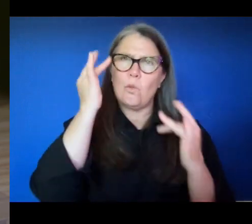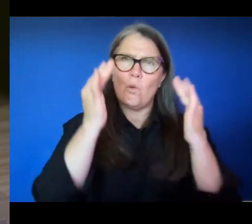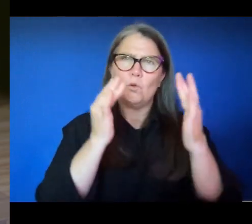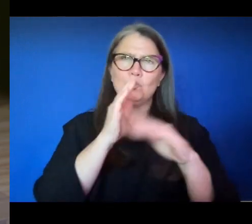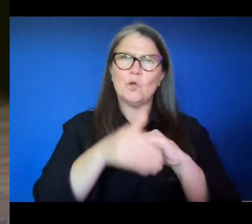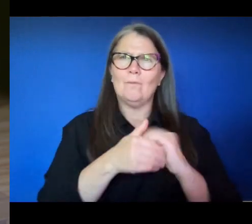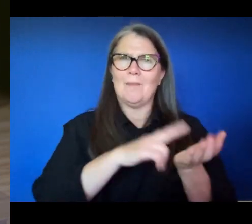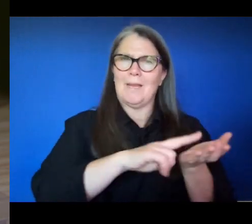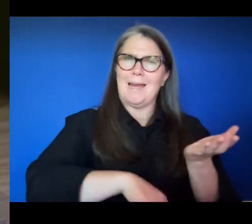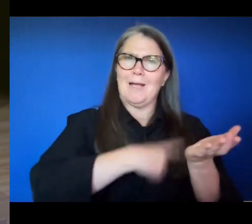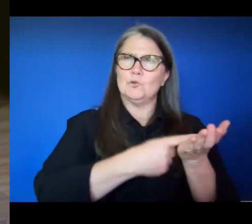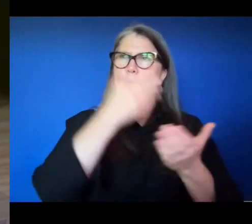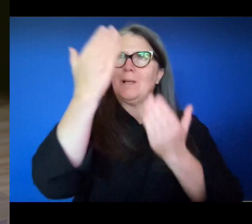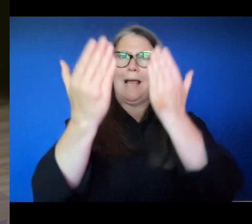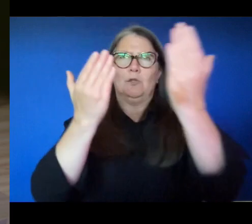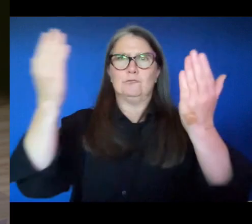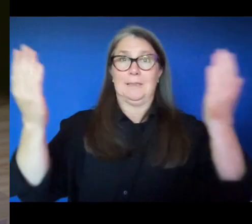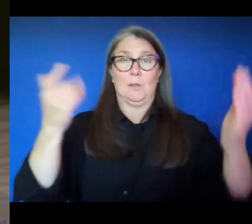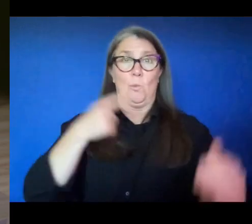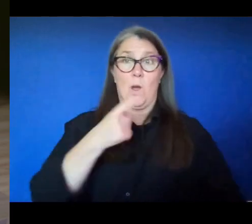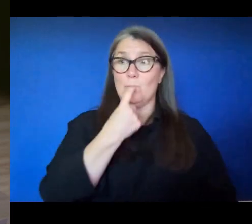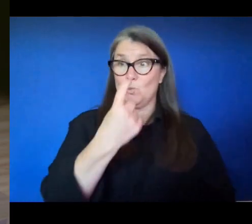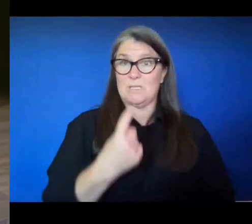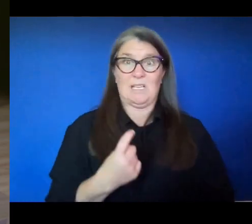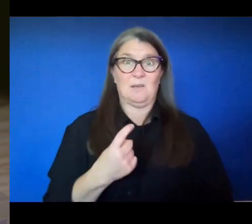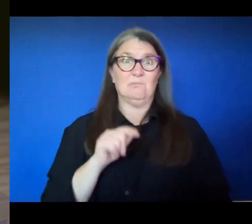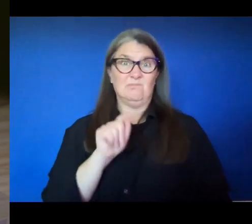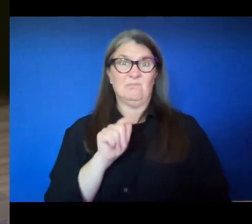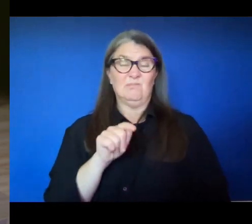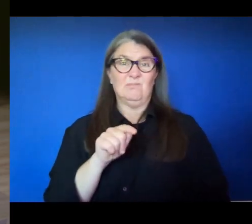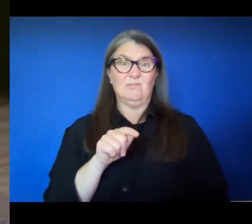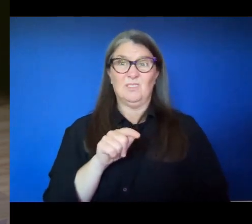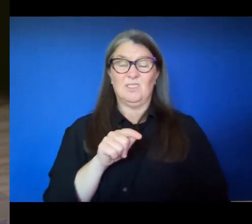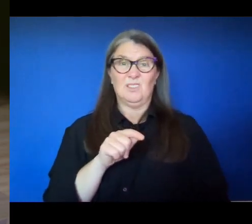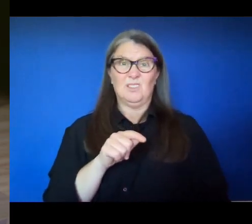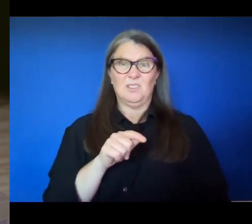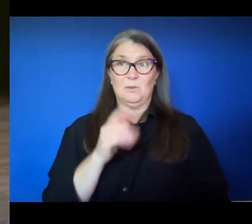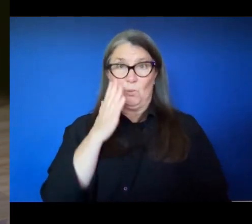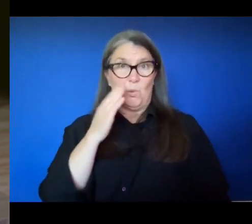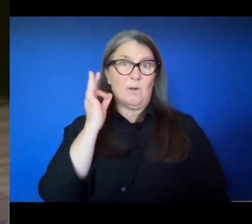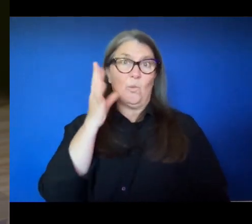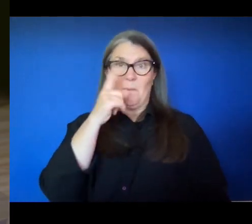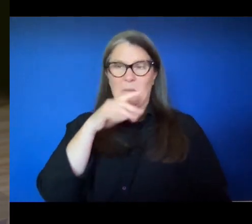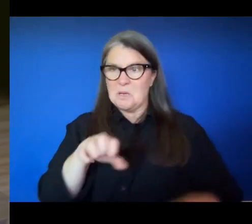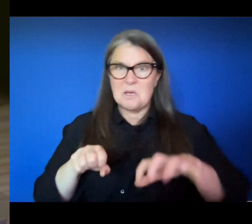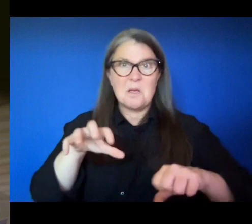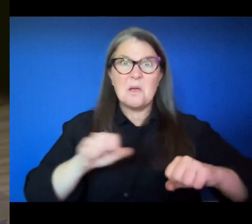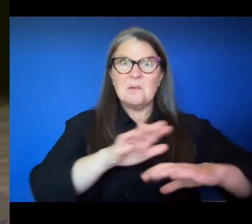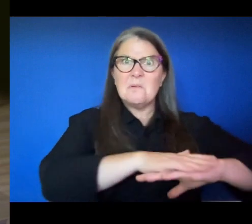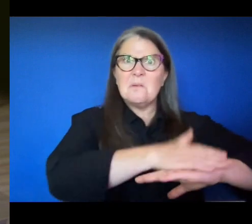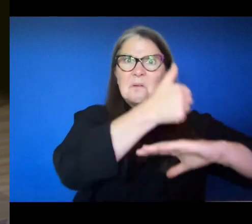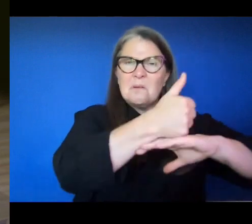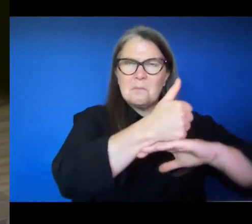museums are colonial structures. They're places that keep, acquire, classify objects,